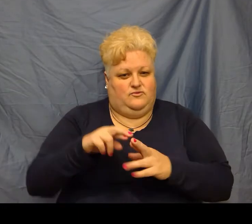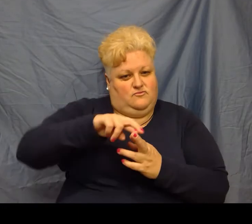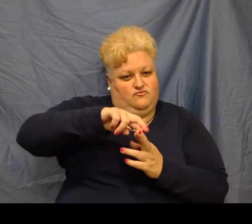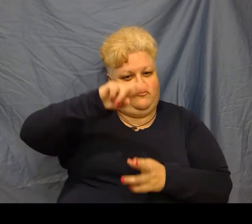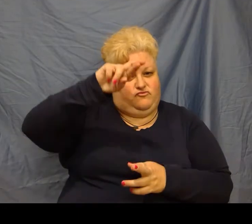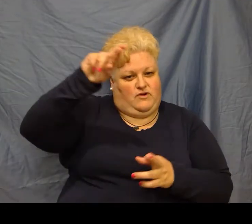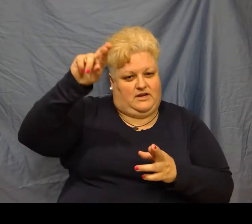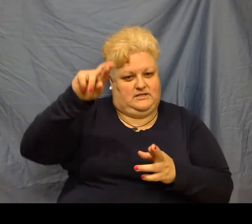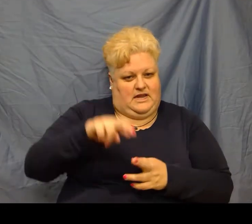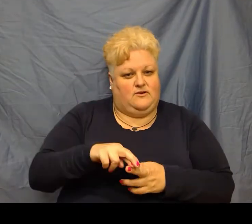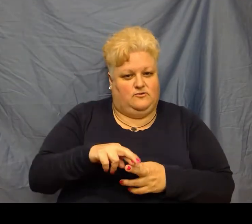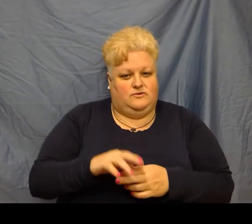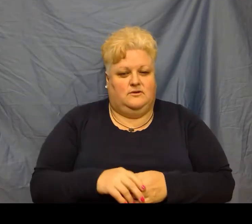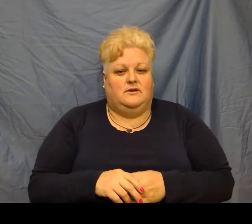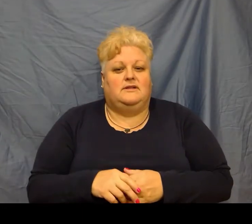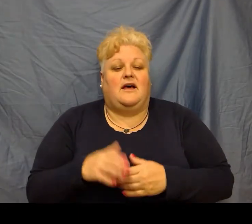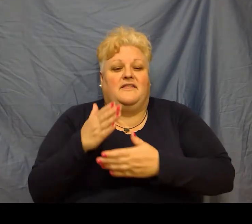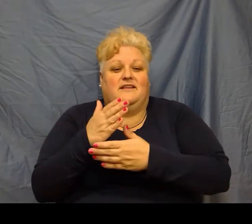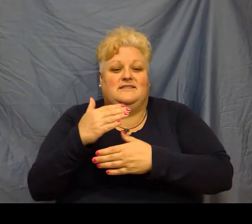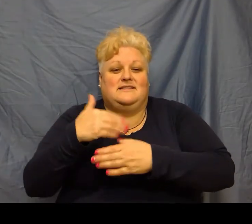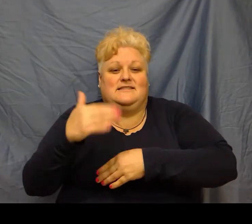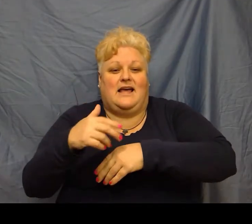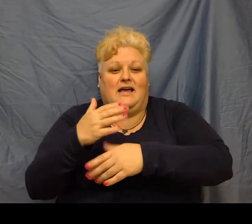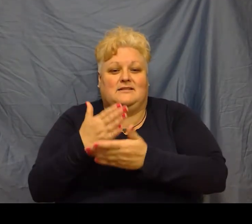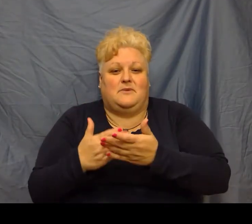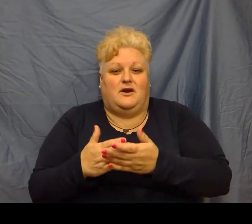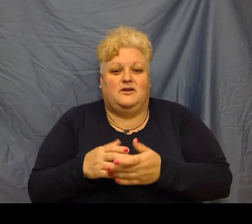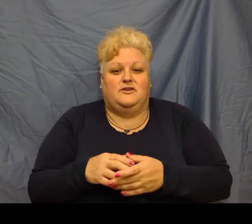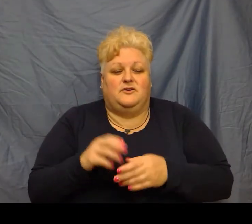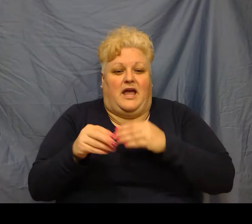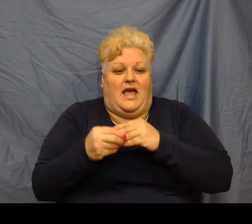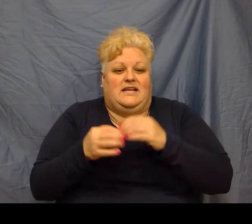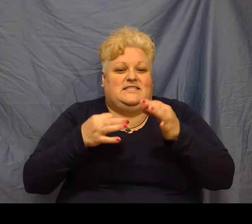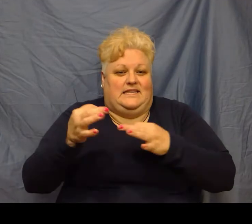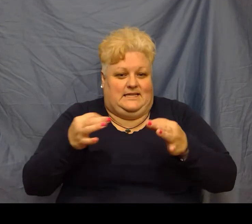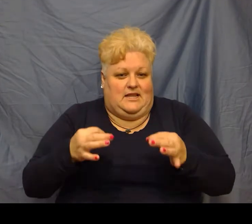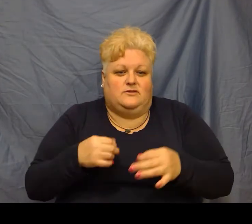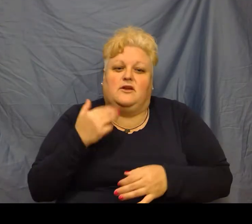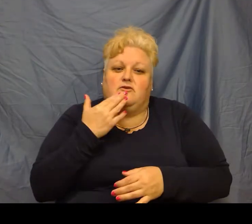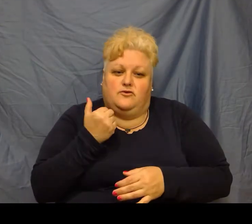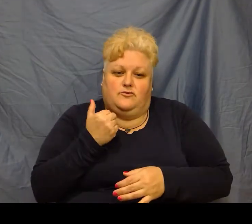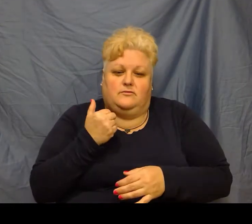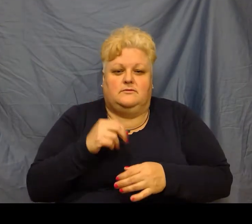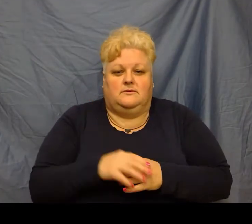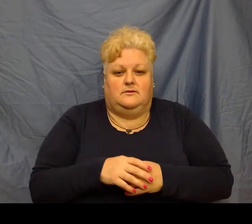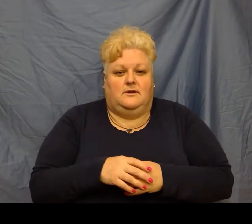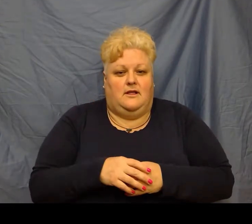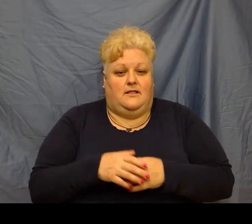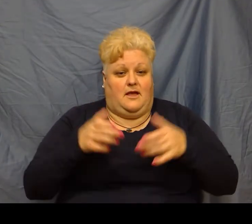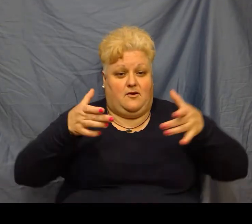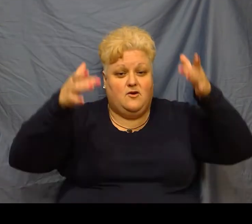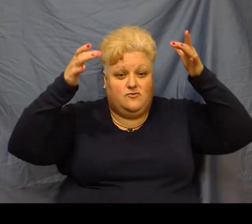rectangles to make his legs. Now this next section is just adding tons of cute details, which you can do anyway. So